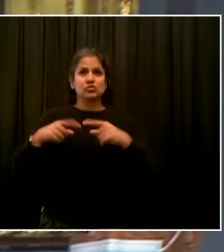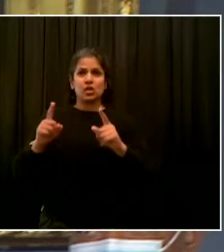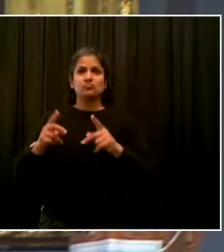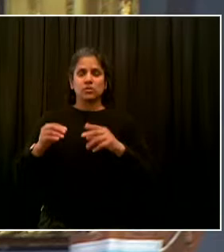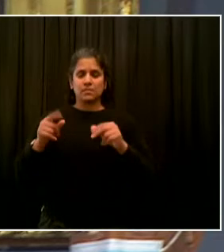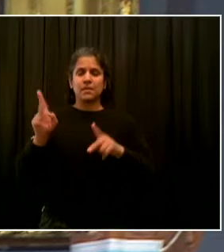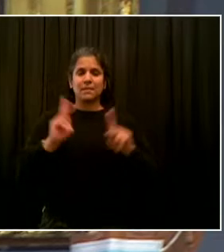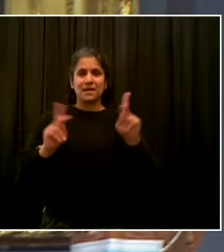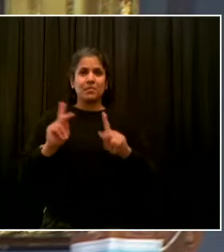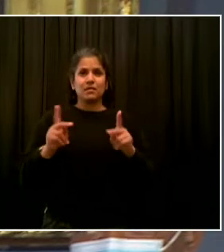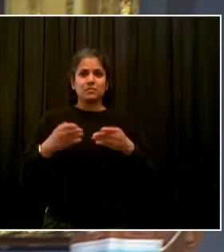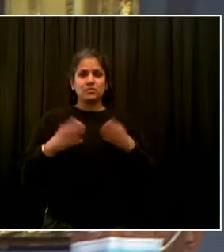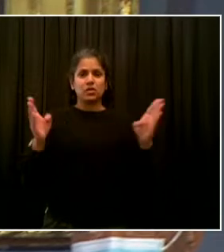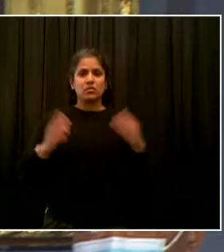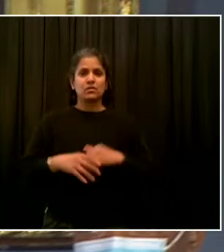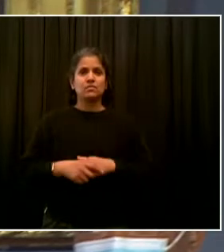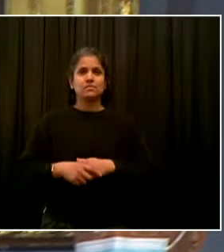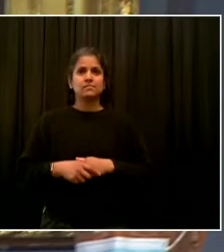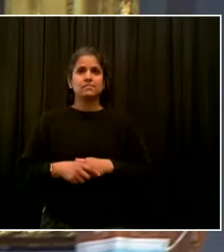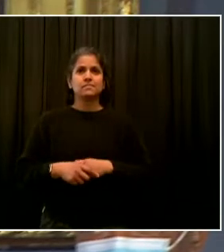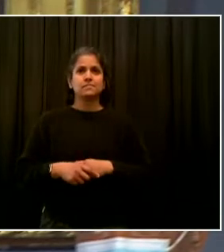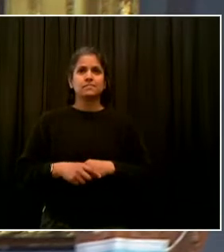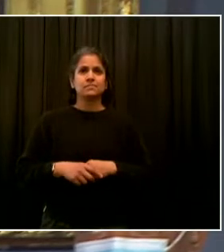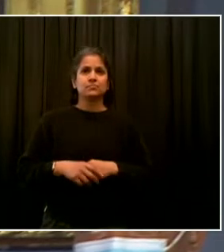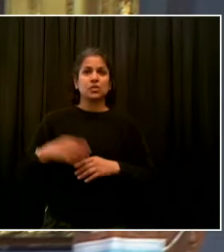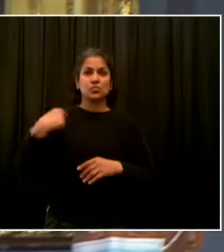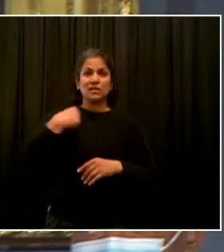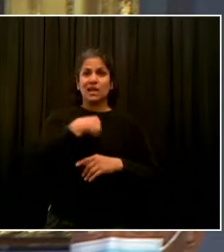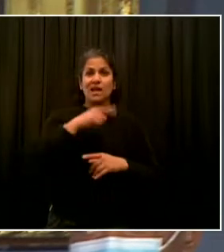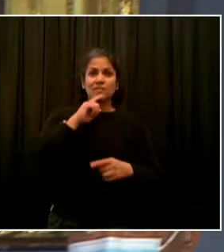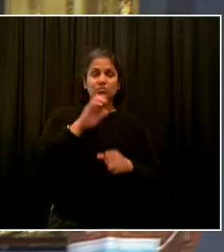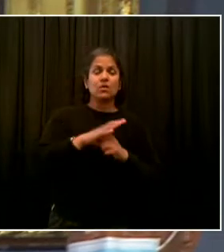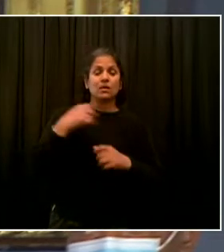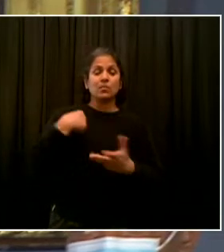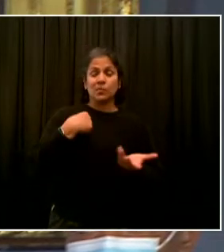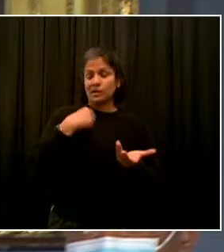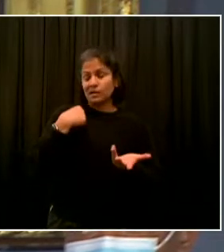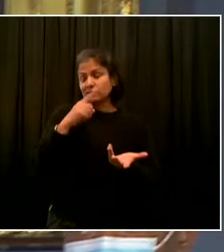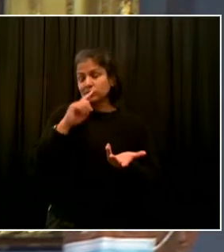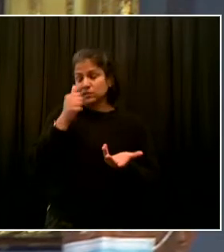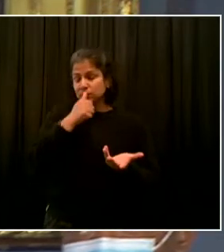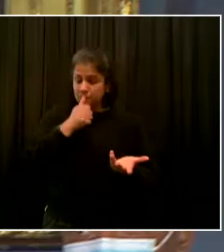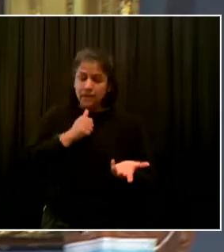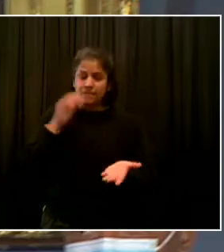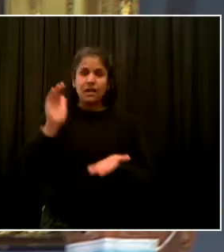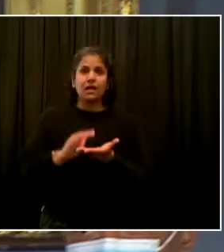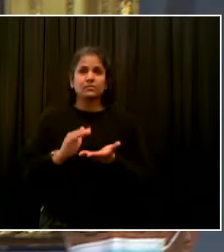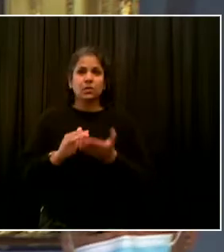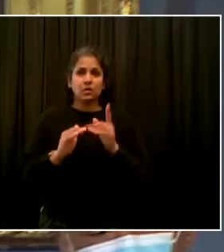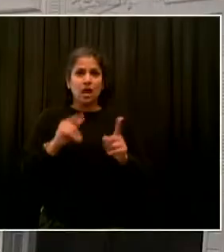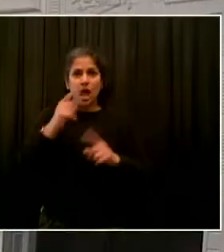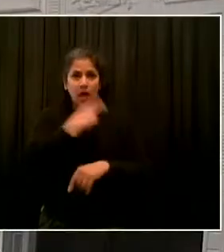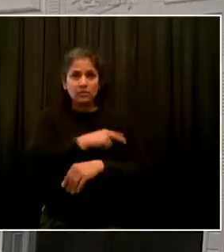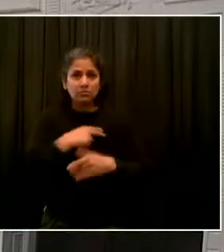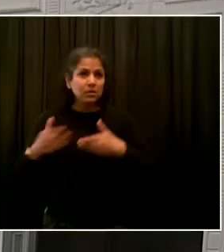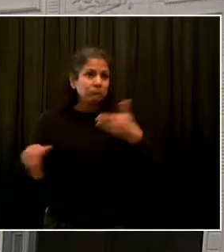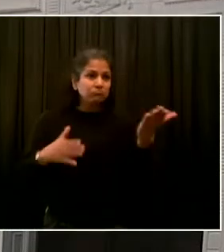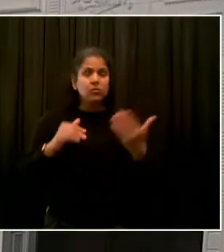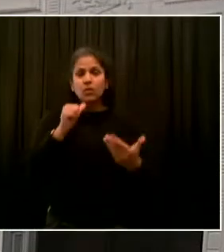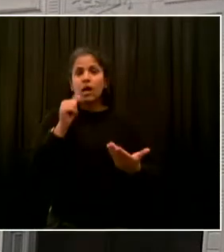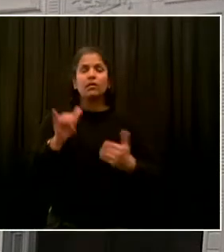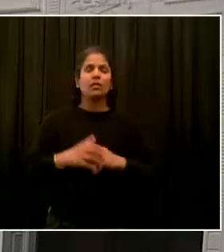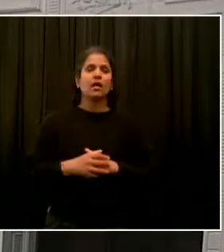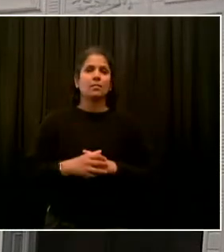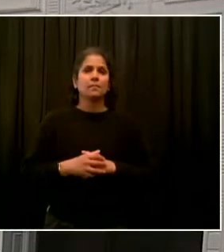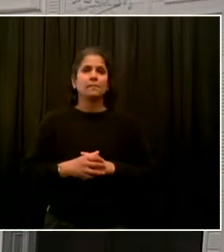have an extremely low tolerance for cases, for hospitalizations, and for bad outcomes in our babies. So basically what you're saying is that because they can't